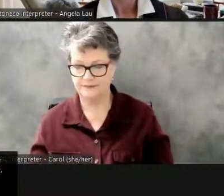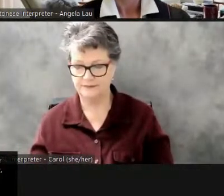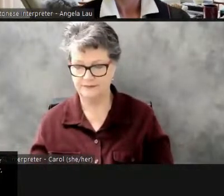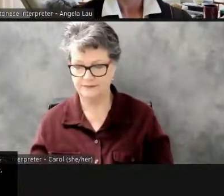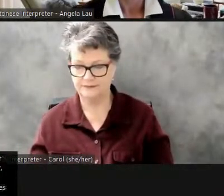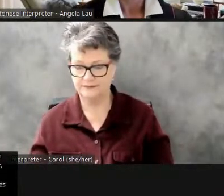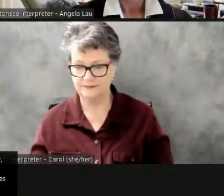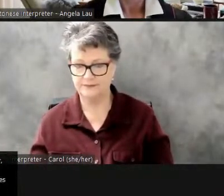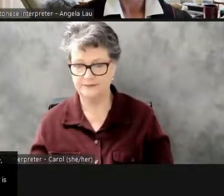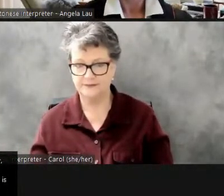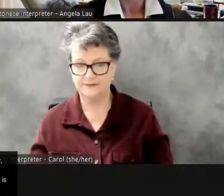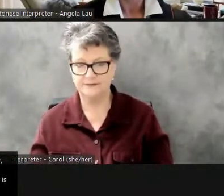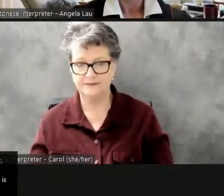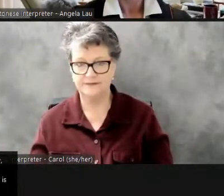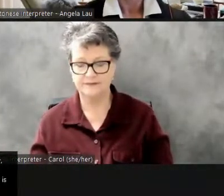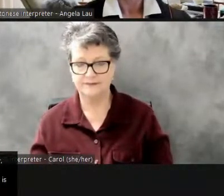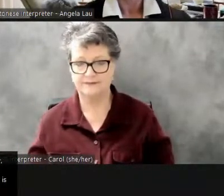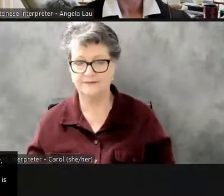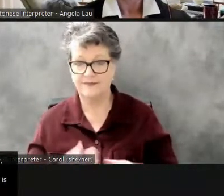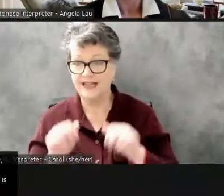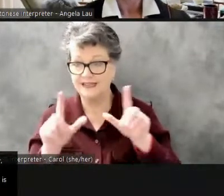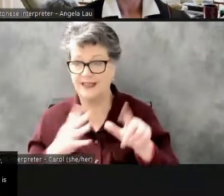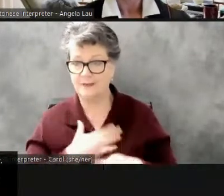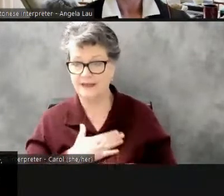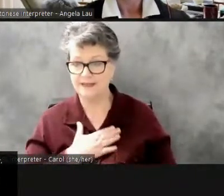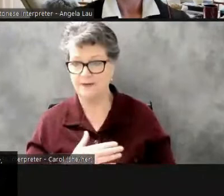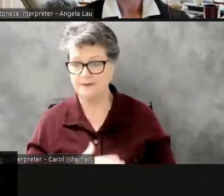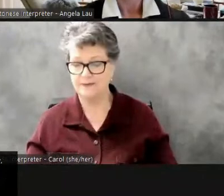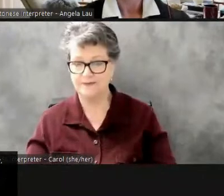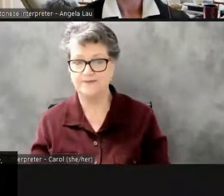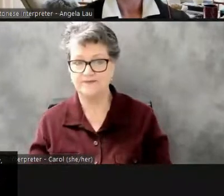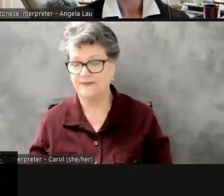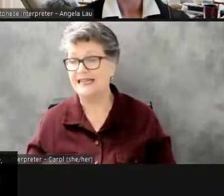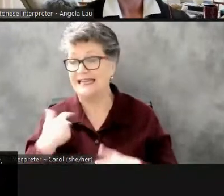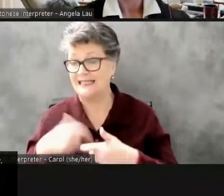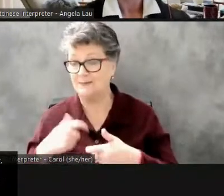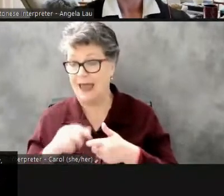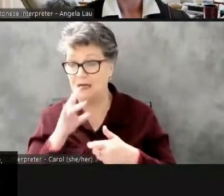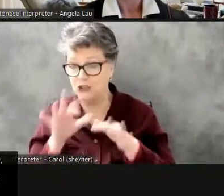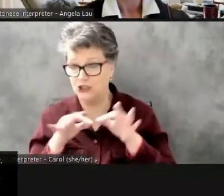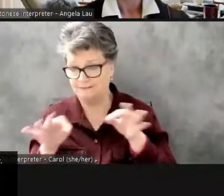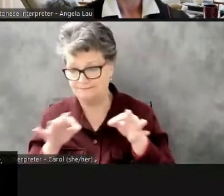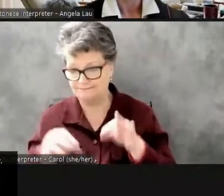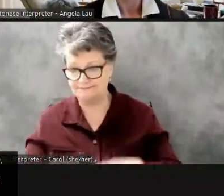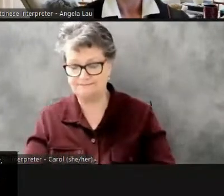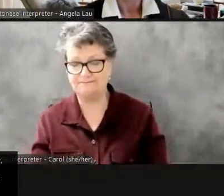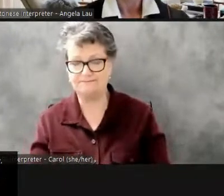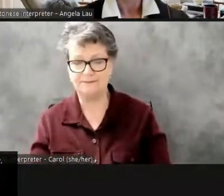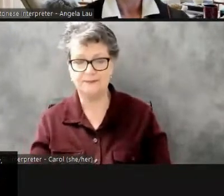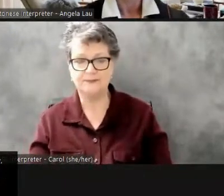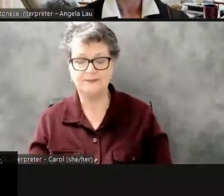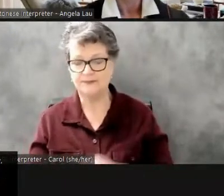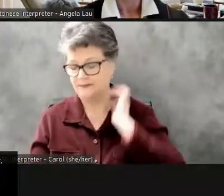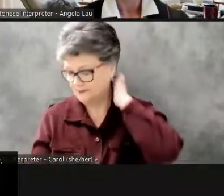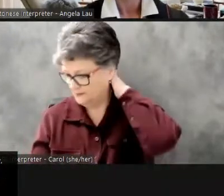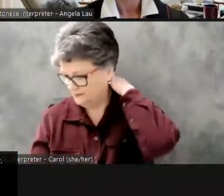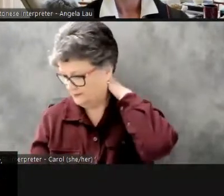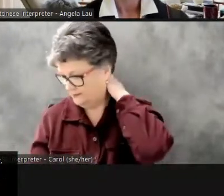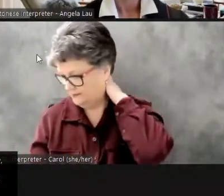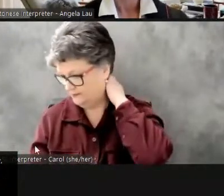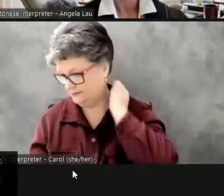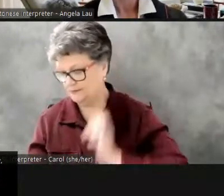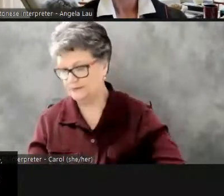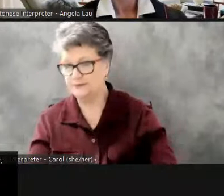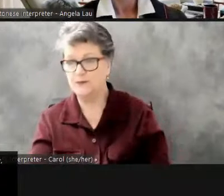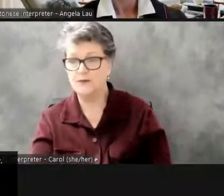Next slide, please. Para facilitar el acceso a servicios de idioma, esta reunión contará con interpretación simultánea en